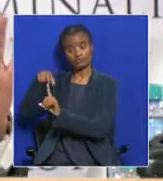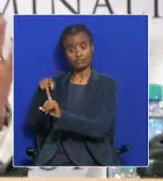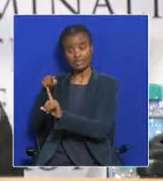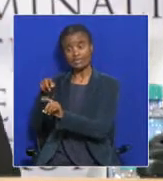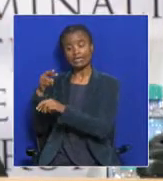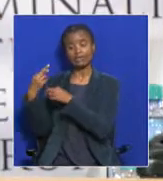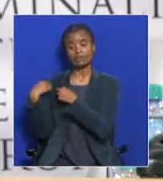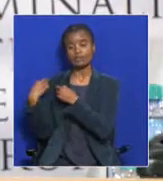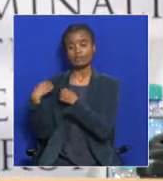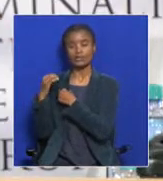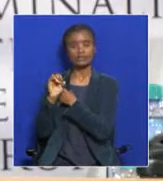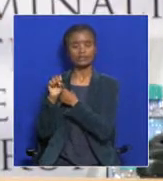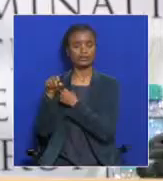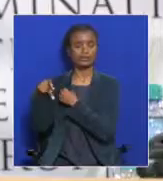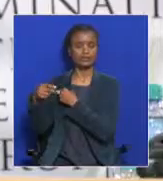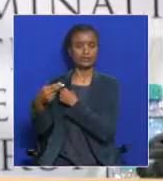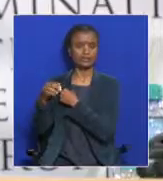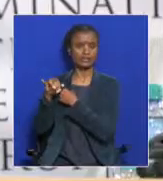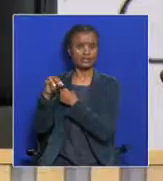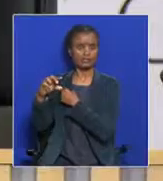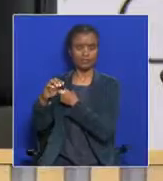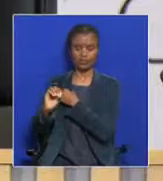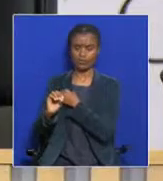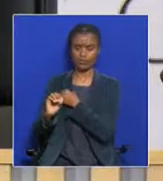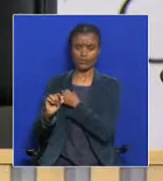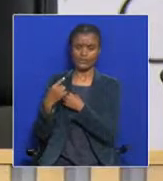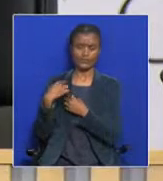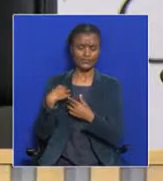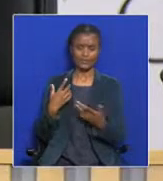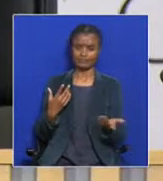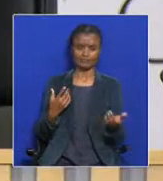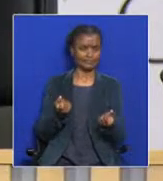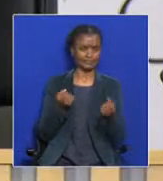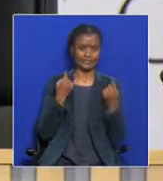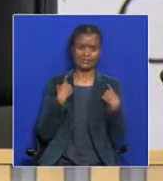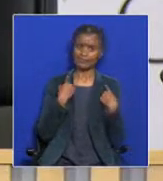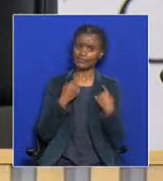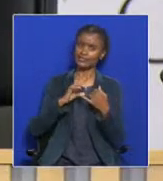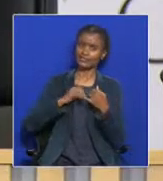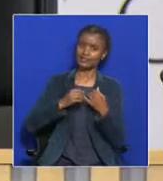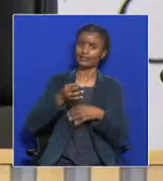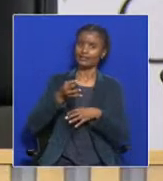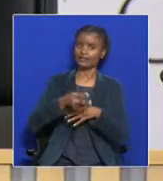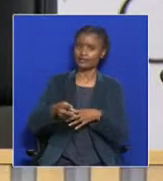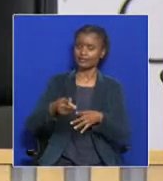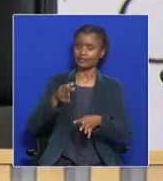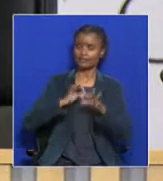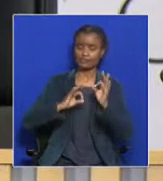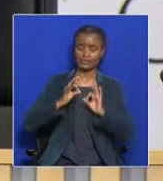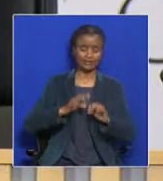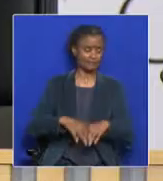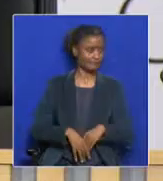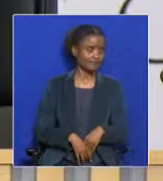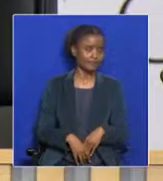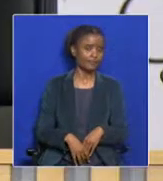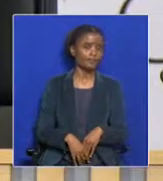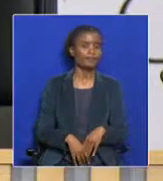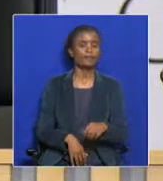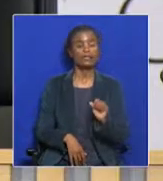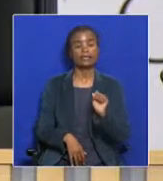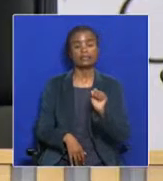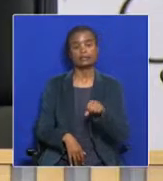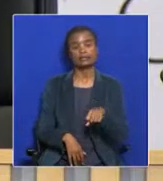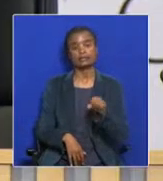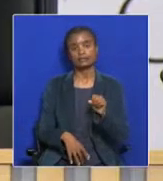So maybe if you try again, because I'm not getting it. Commissioners, I've never known of one case